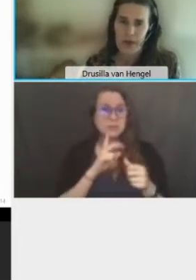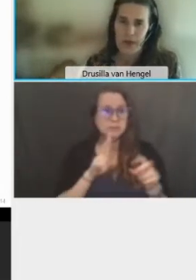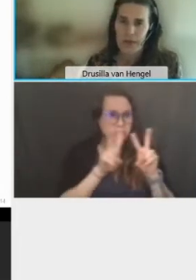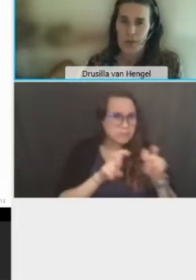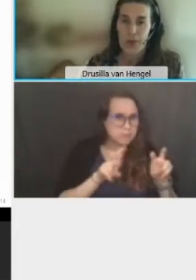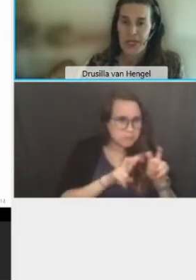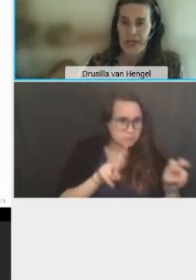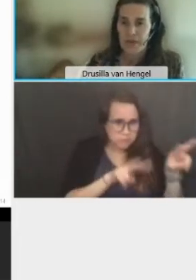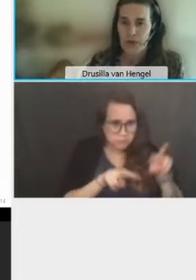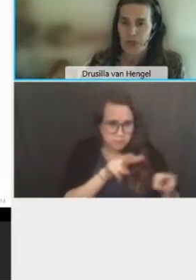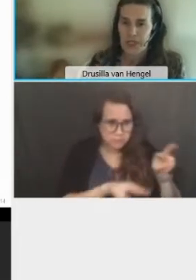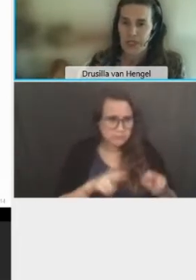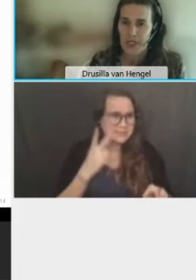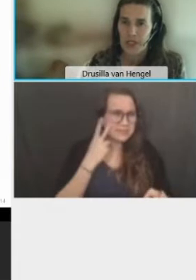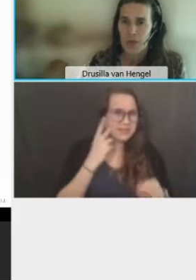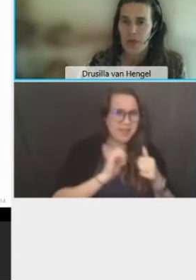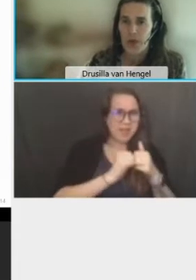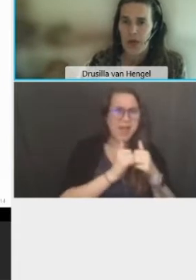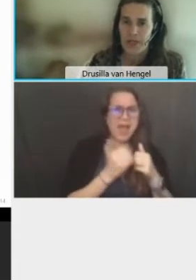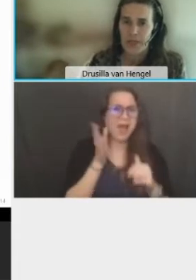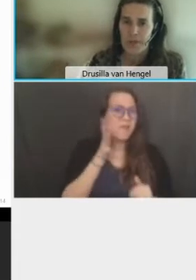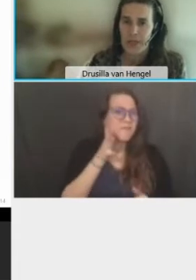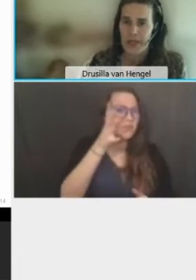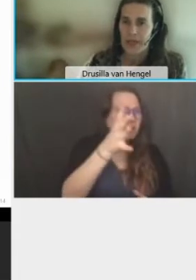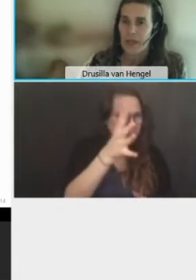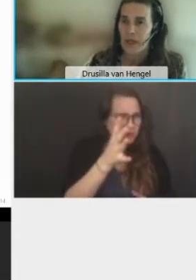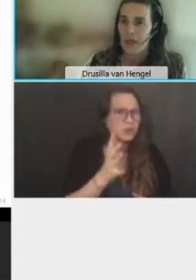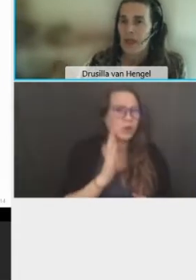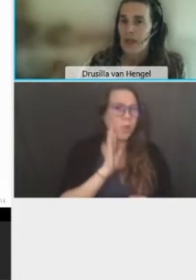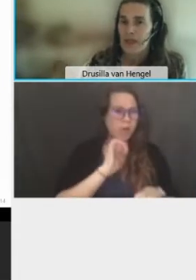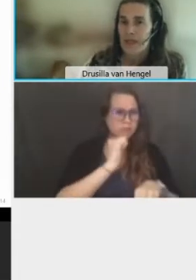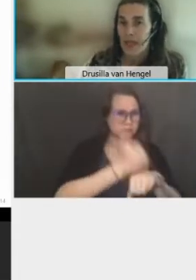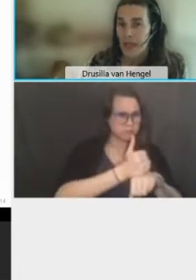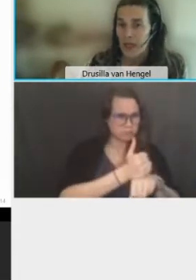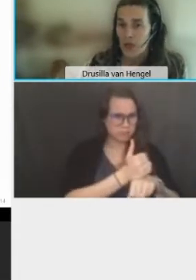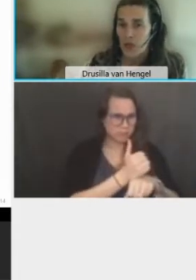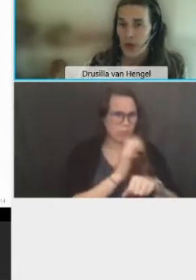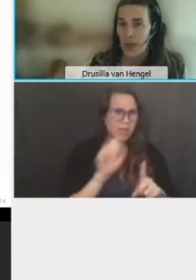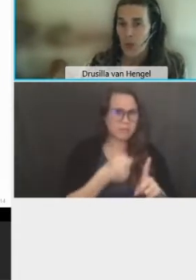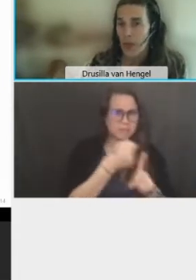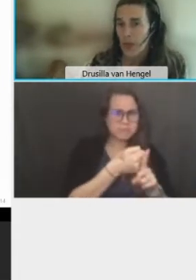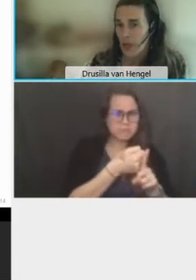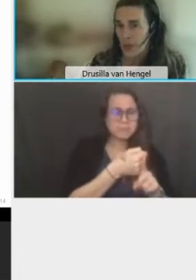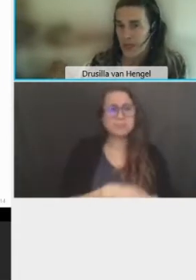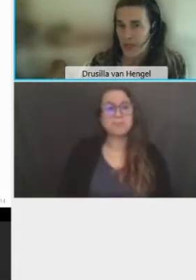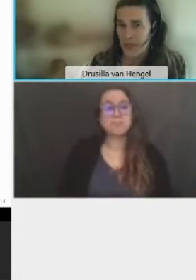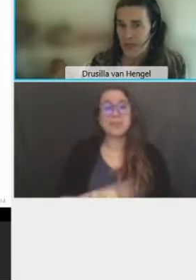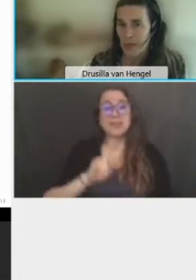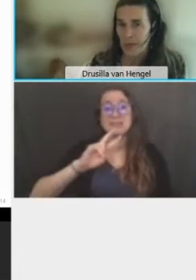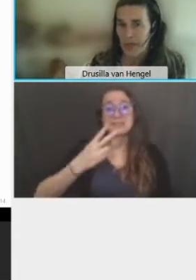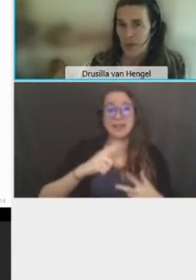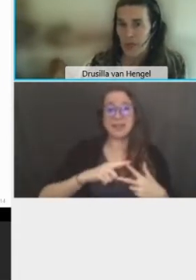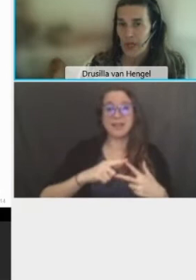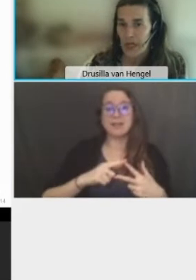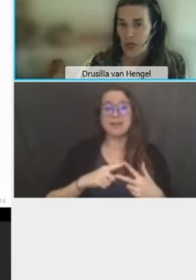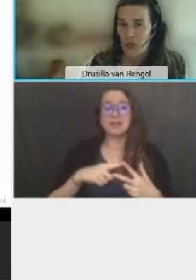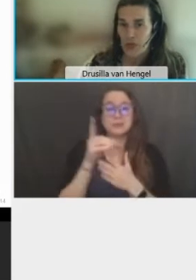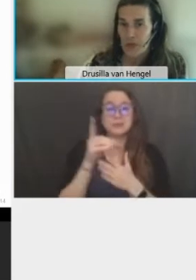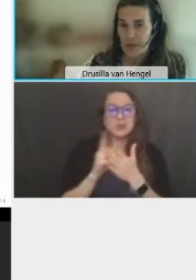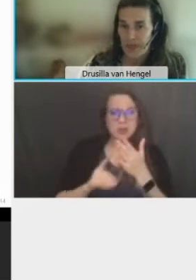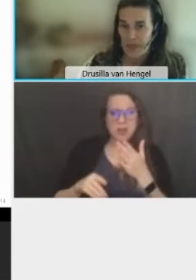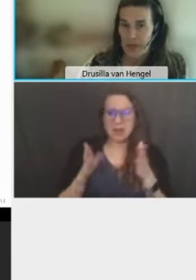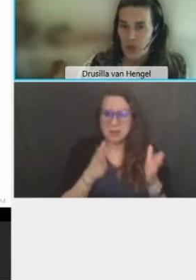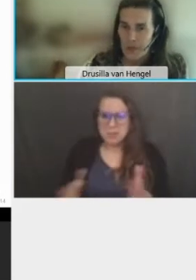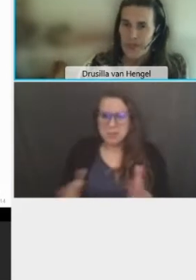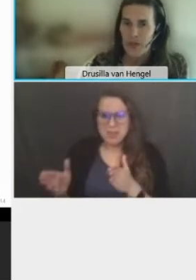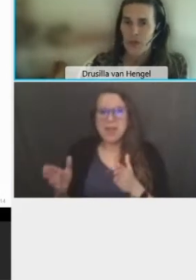and comparing them to projected future conditions with the project in place. Second, drawing up 100% design plans for an